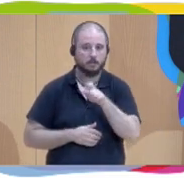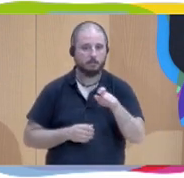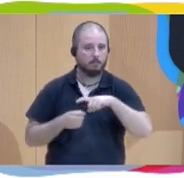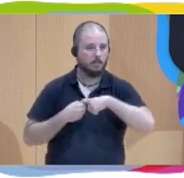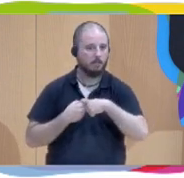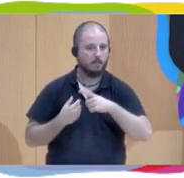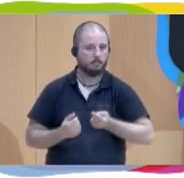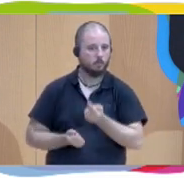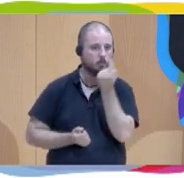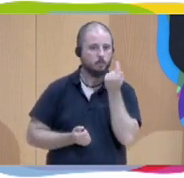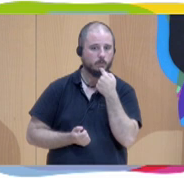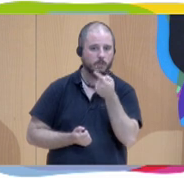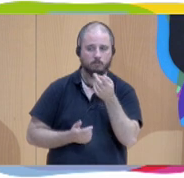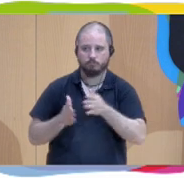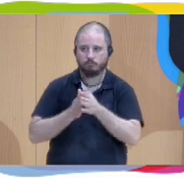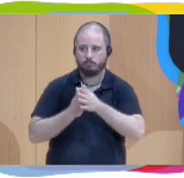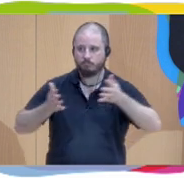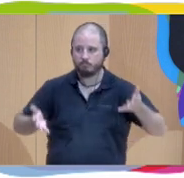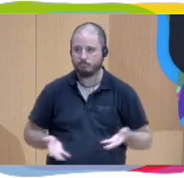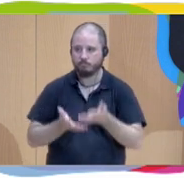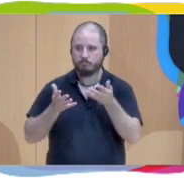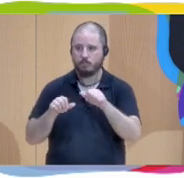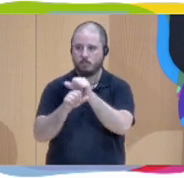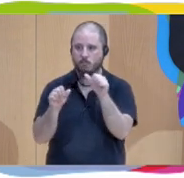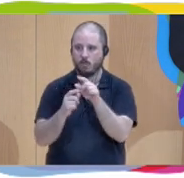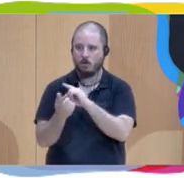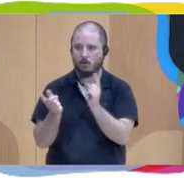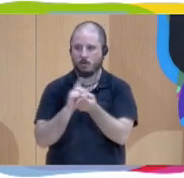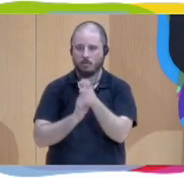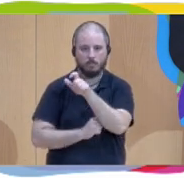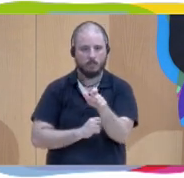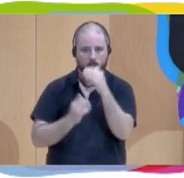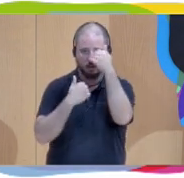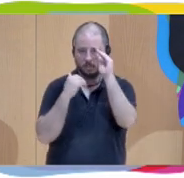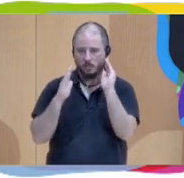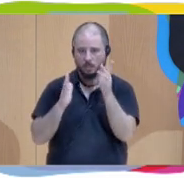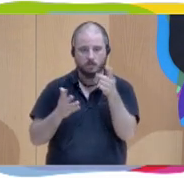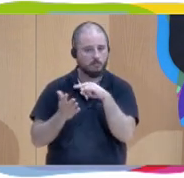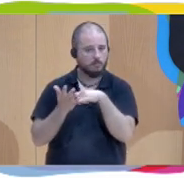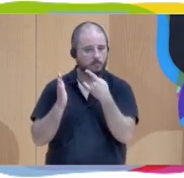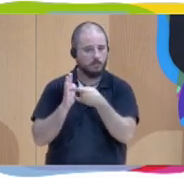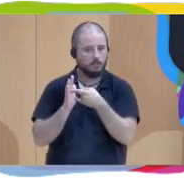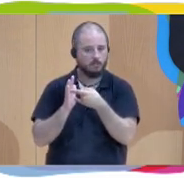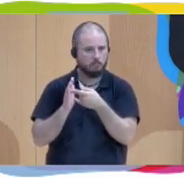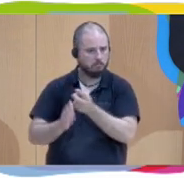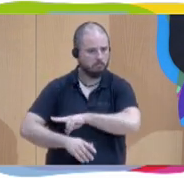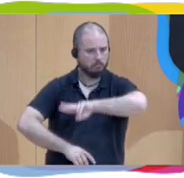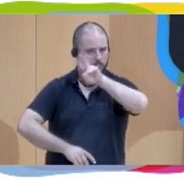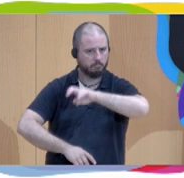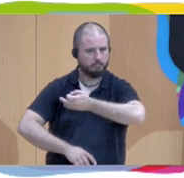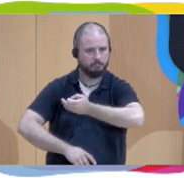change of model in the care of people, and this is a perfectly valid methodology to achieve this objective.